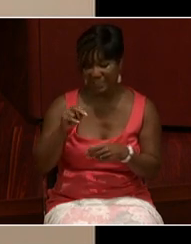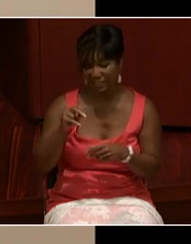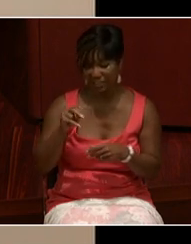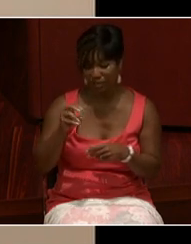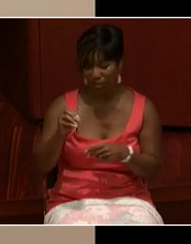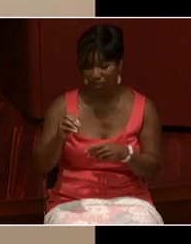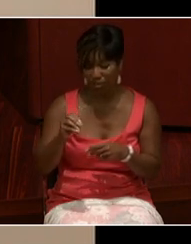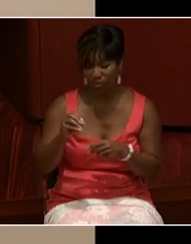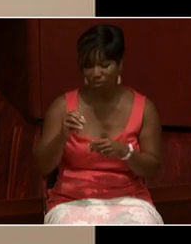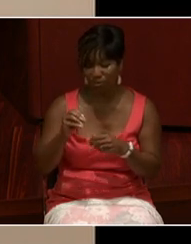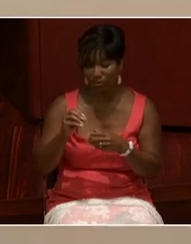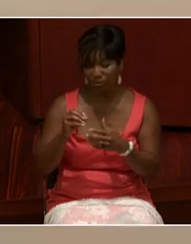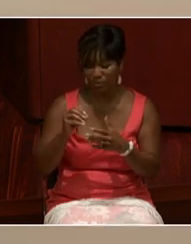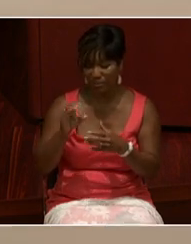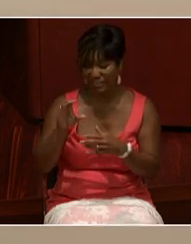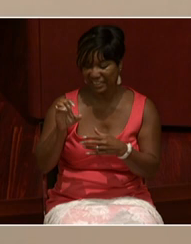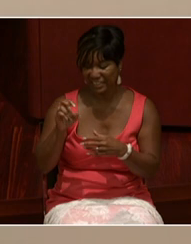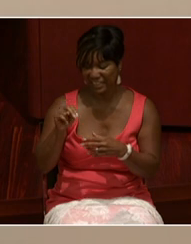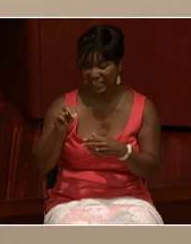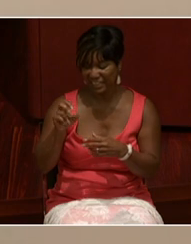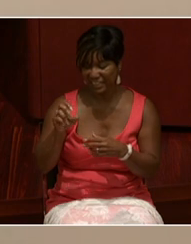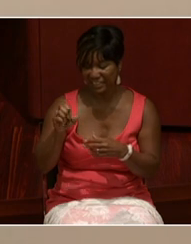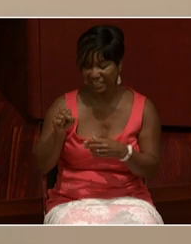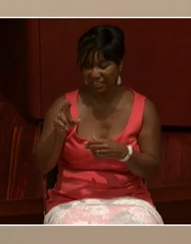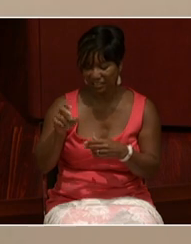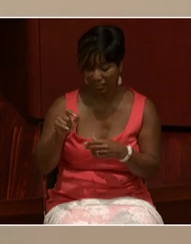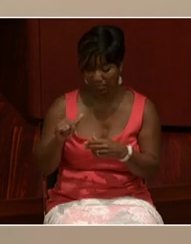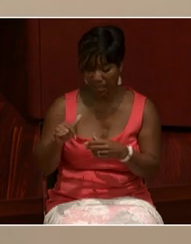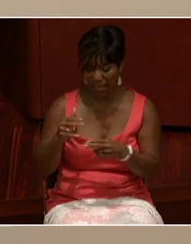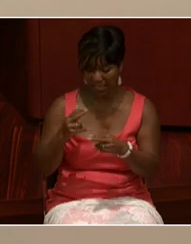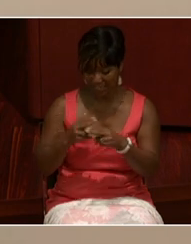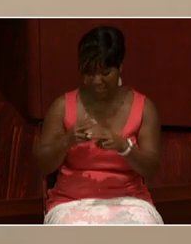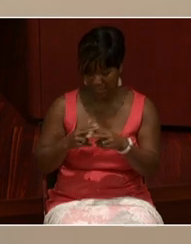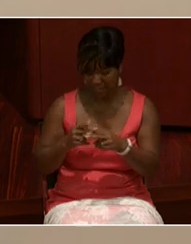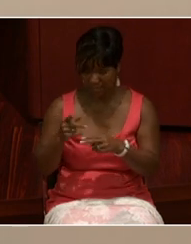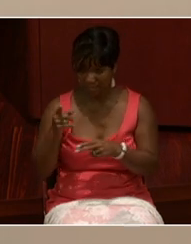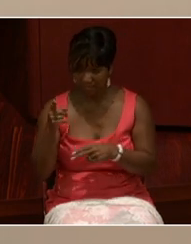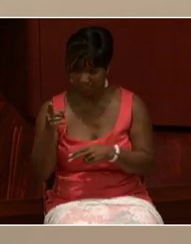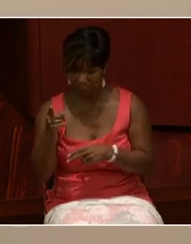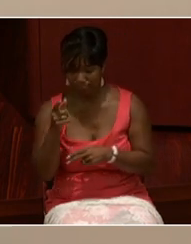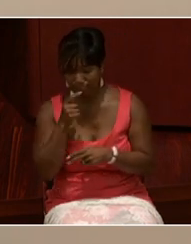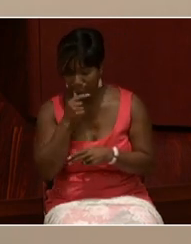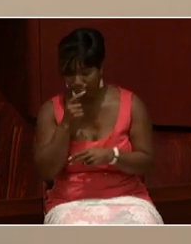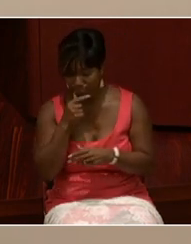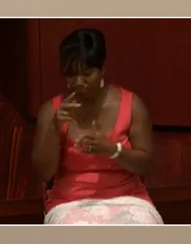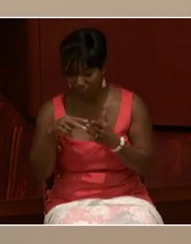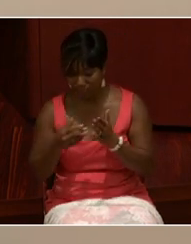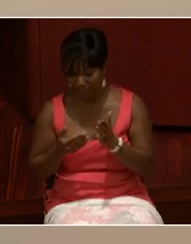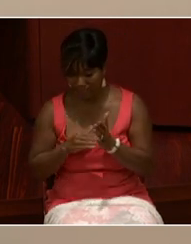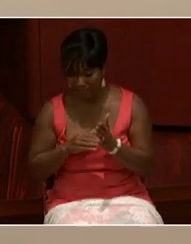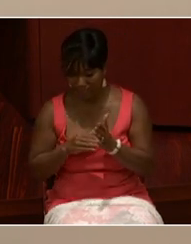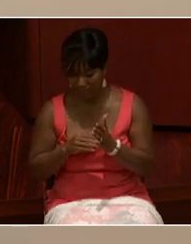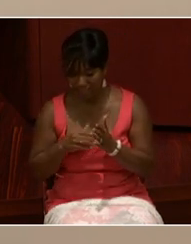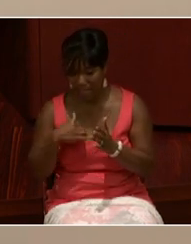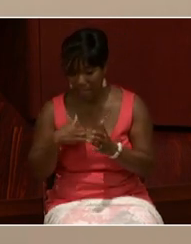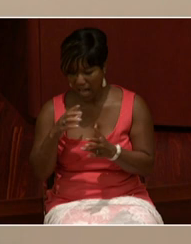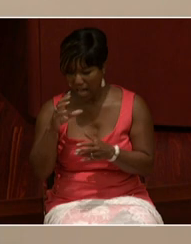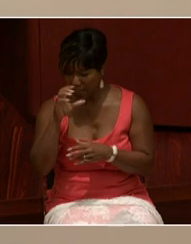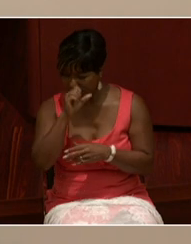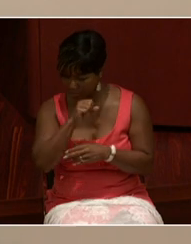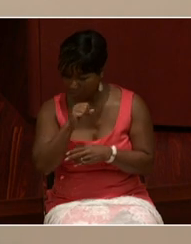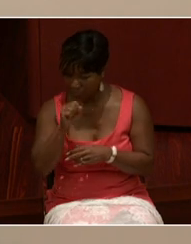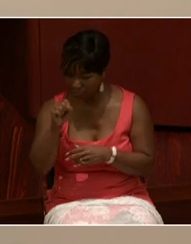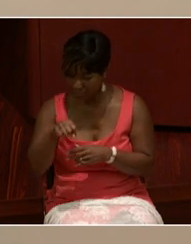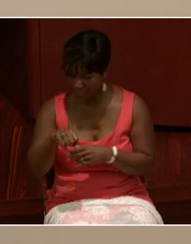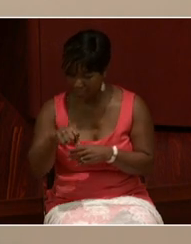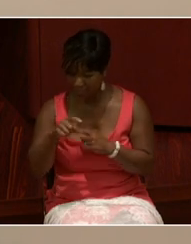Were all federal prisoners recorded in the decennial census by name? Yes. I would assume so.